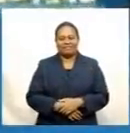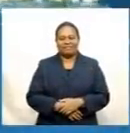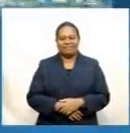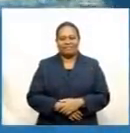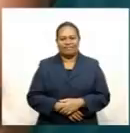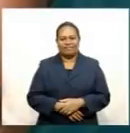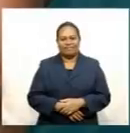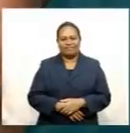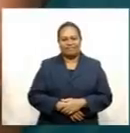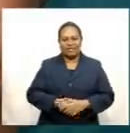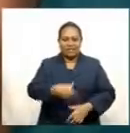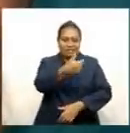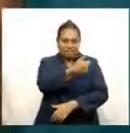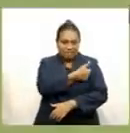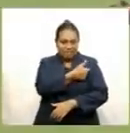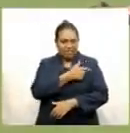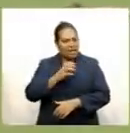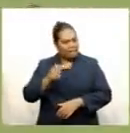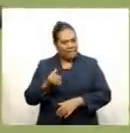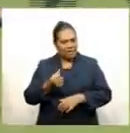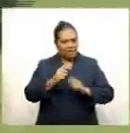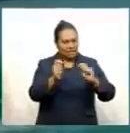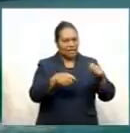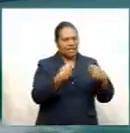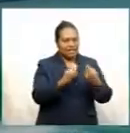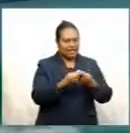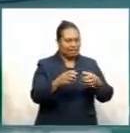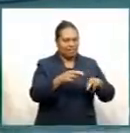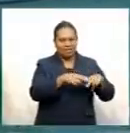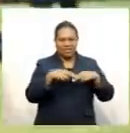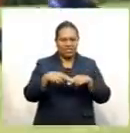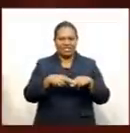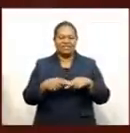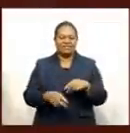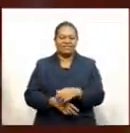And vaccination a must for Team Fiji. This and more coming up.